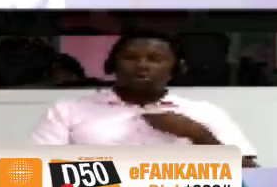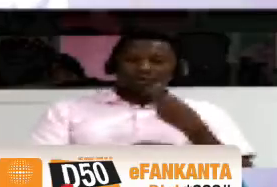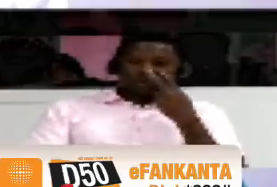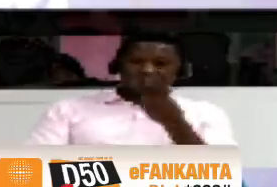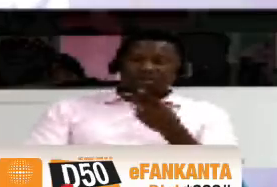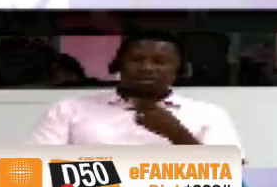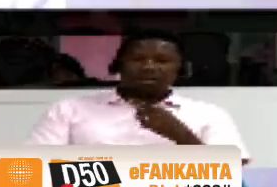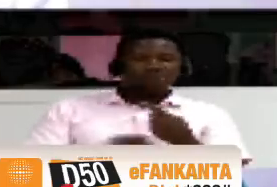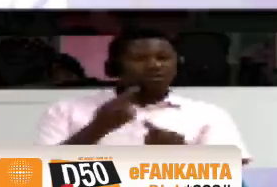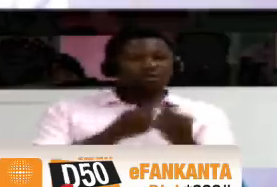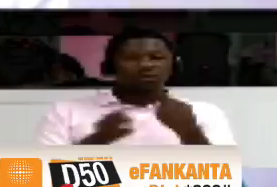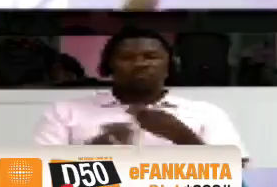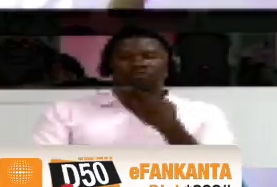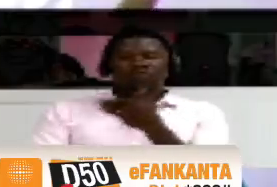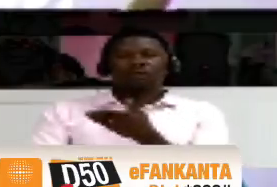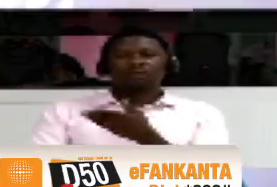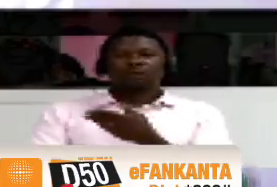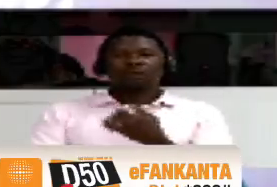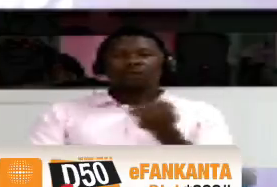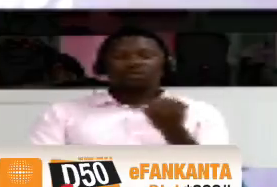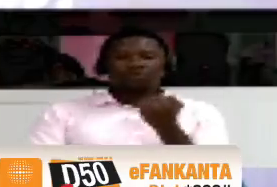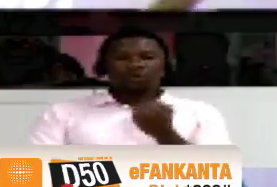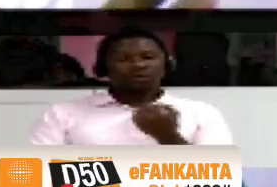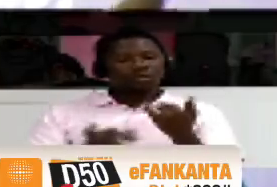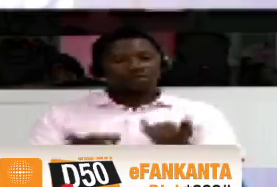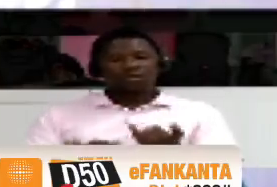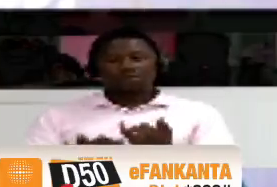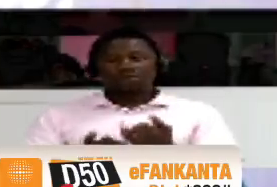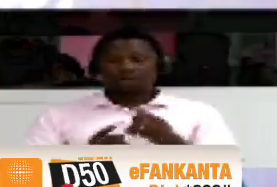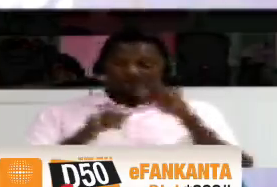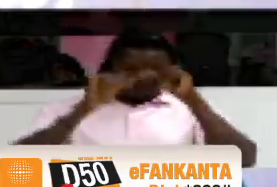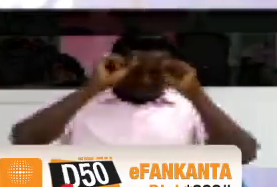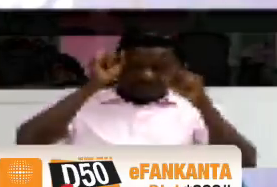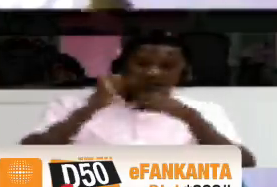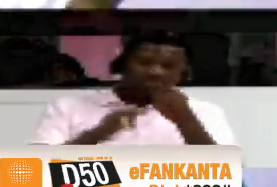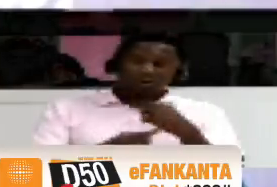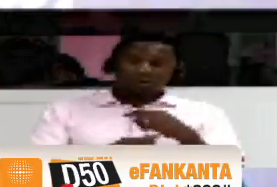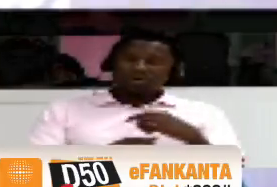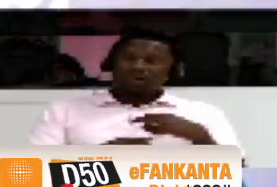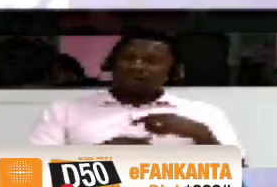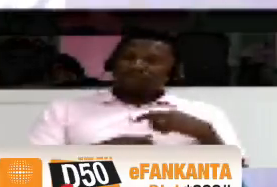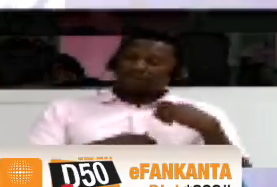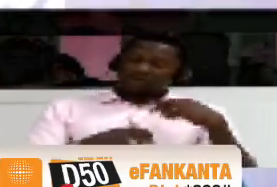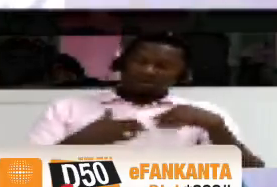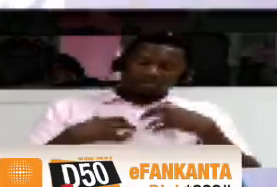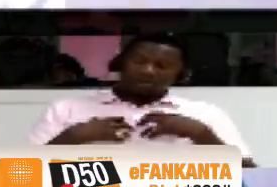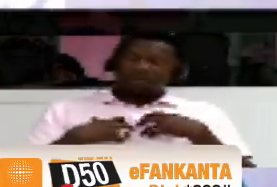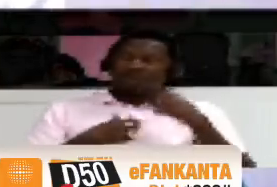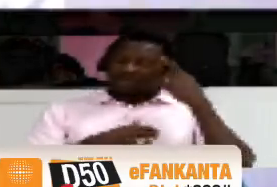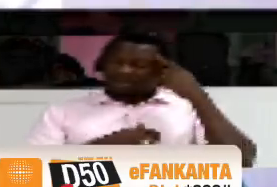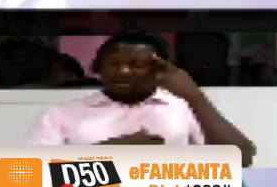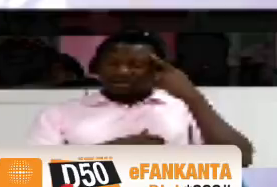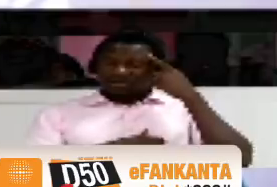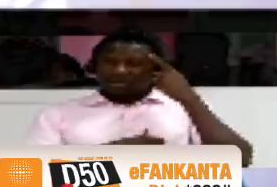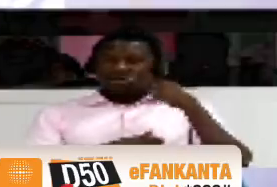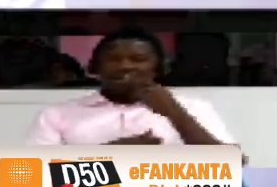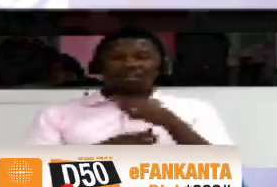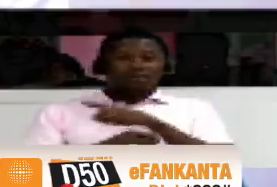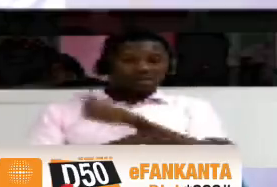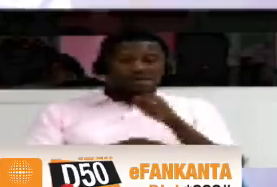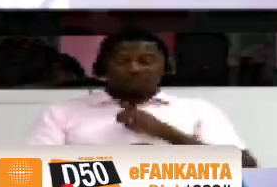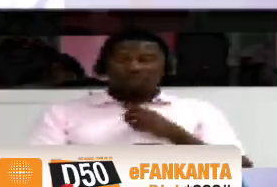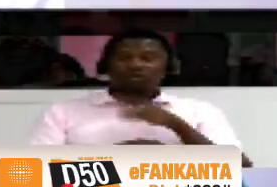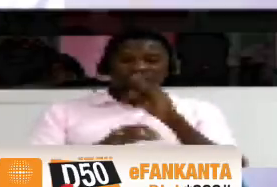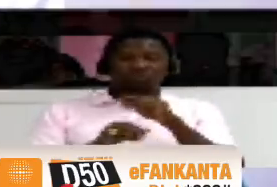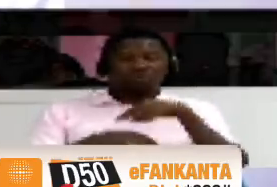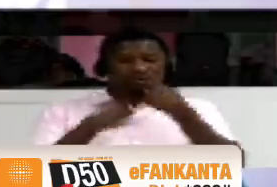that, because now authorities are equally concerned and they've assured us that they are obviously going